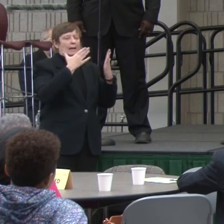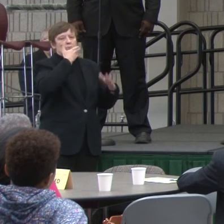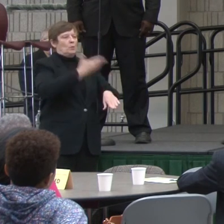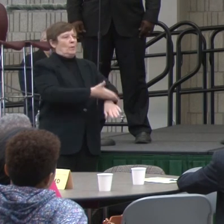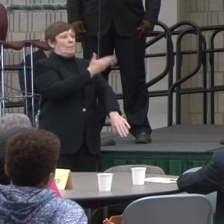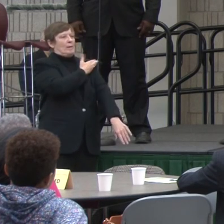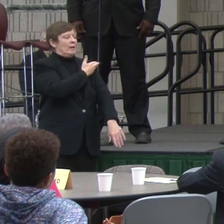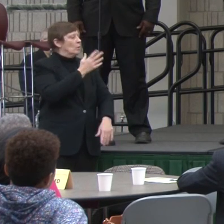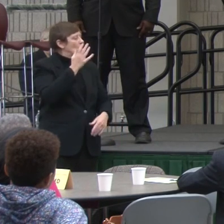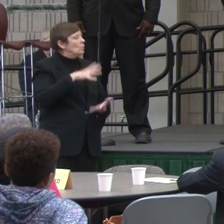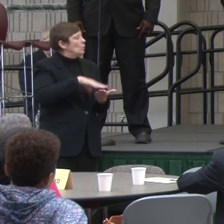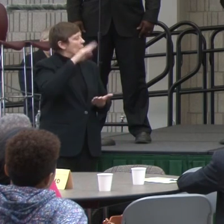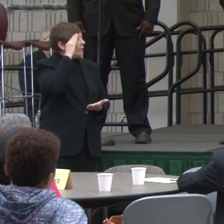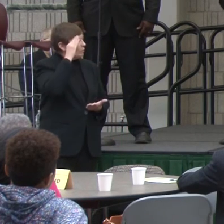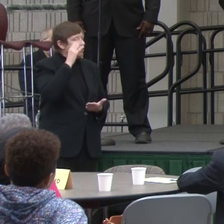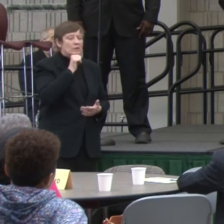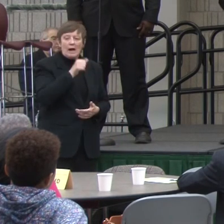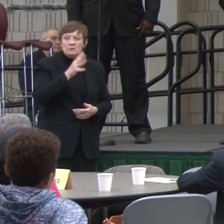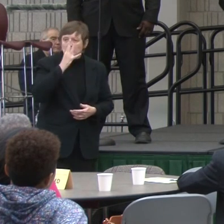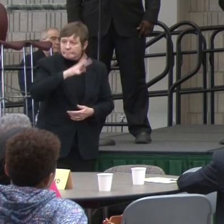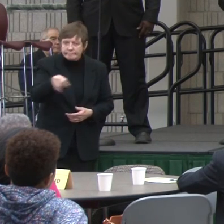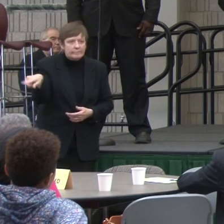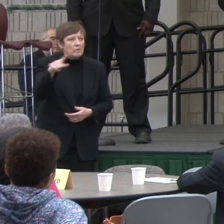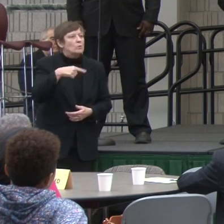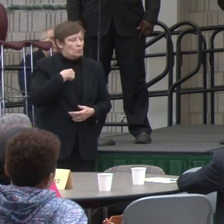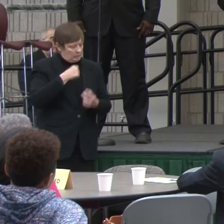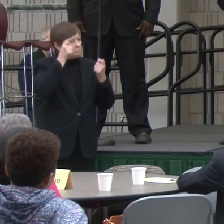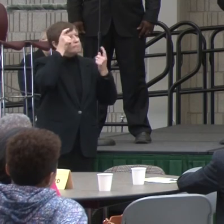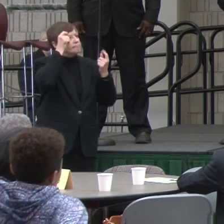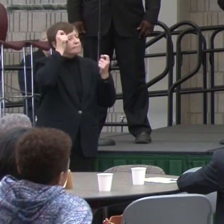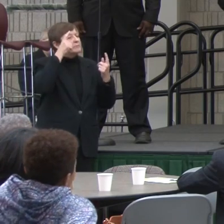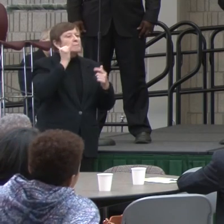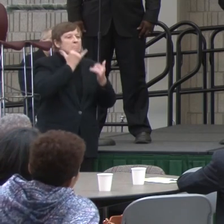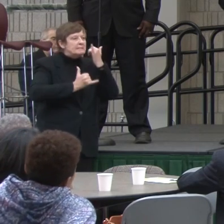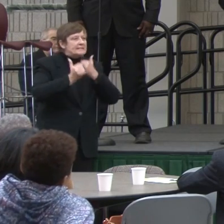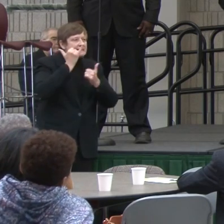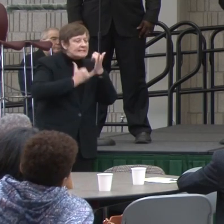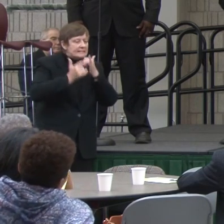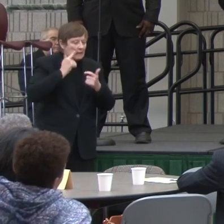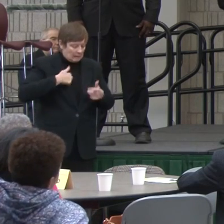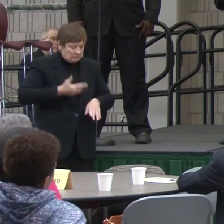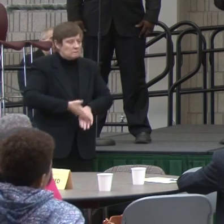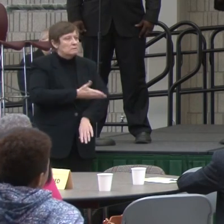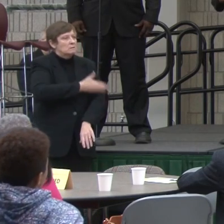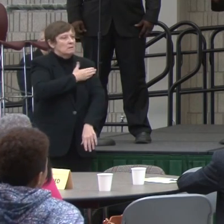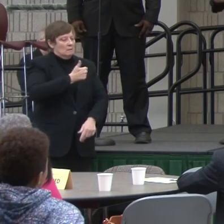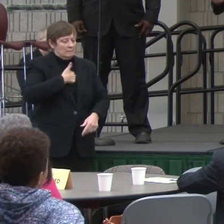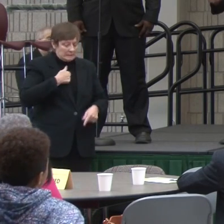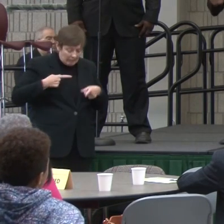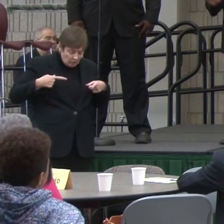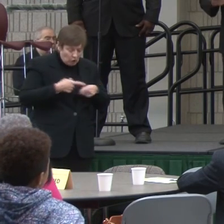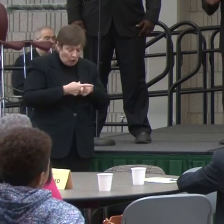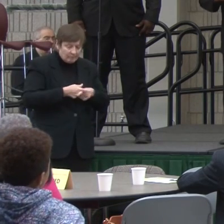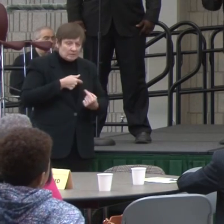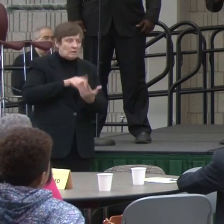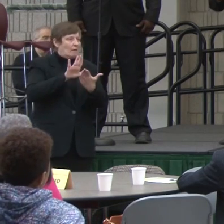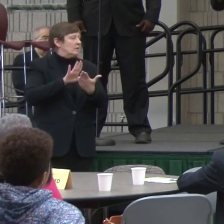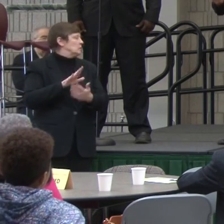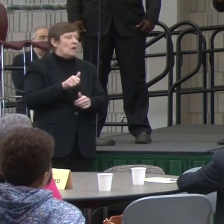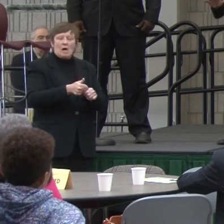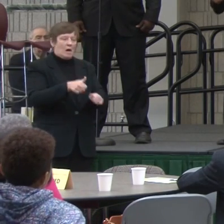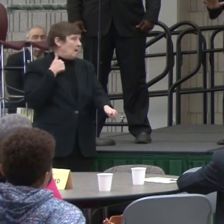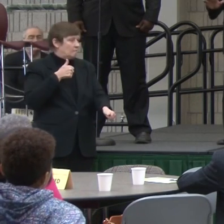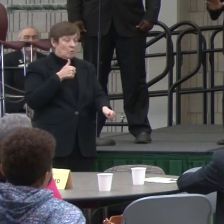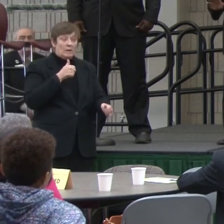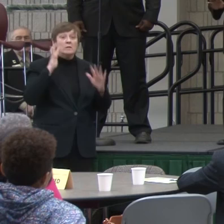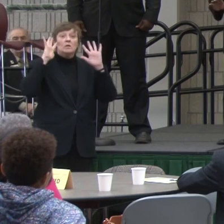to lean in on the lives of others. We grasp onto the mistakes we make and avoid any conflict or confrontation. As crazy